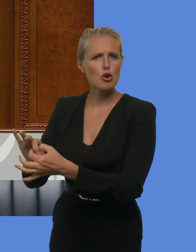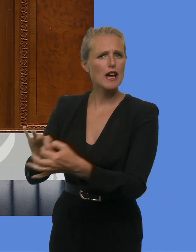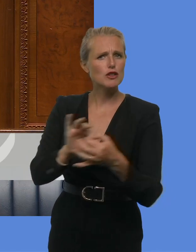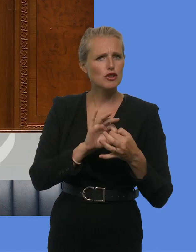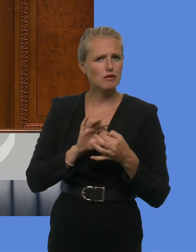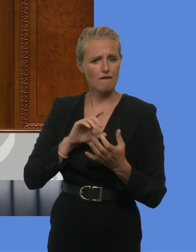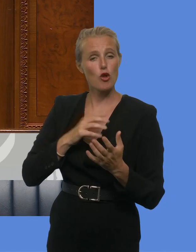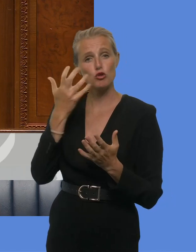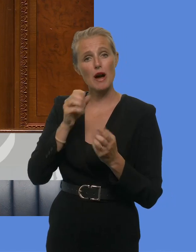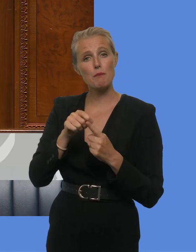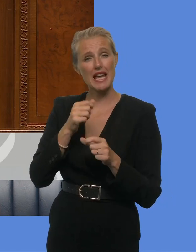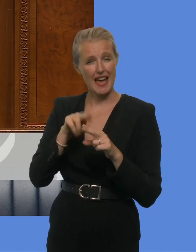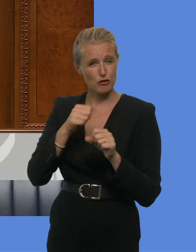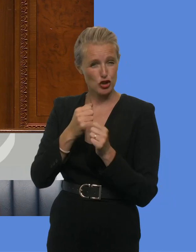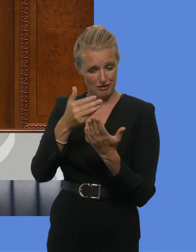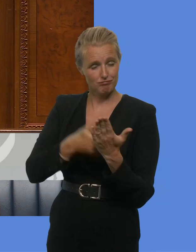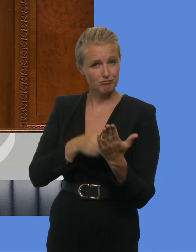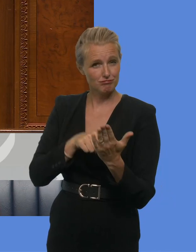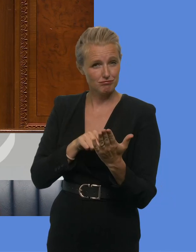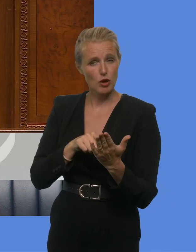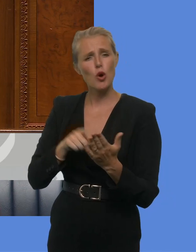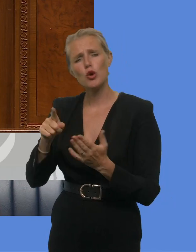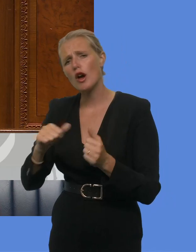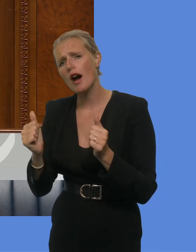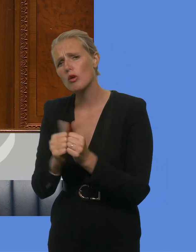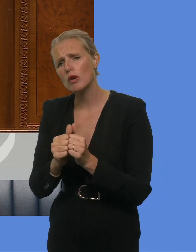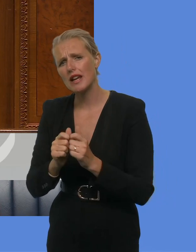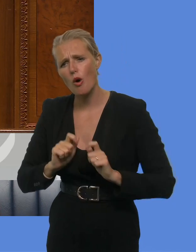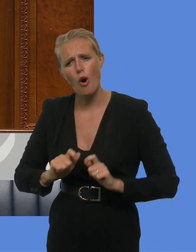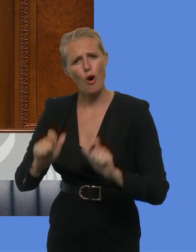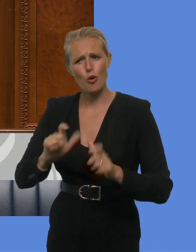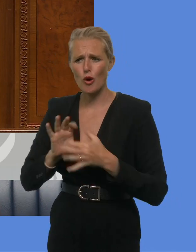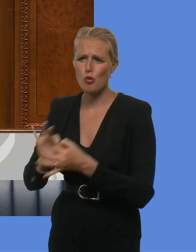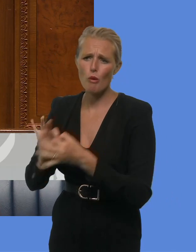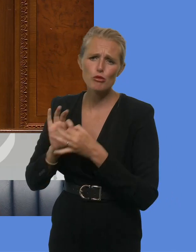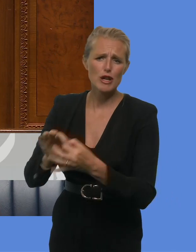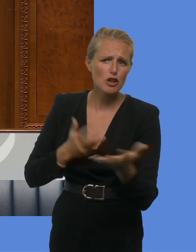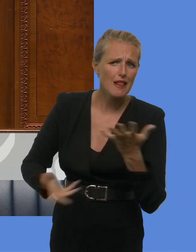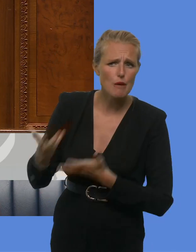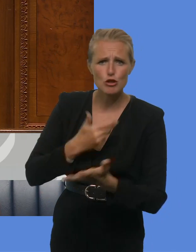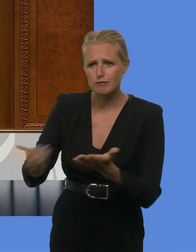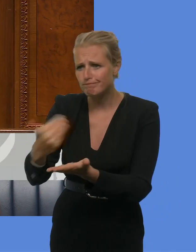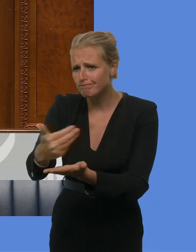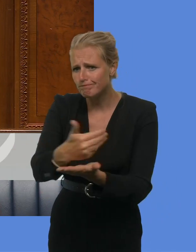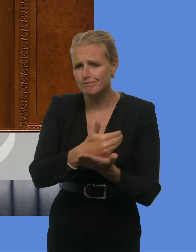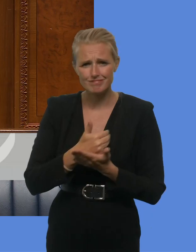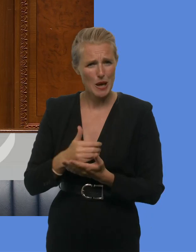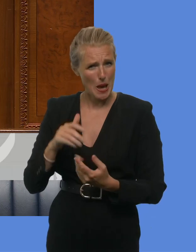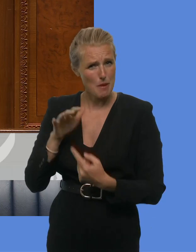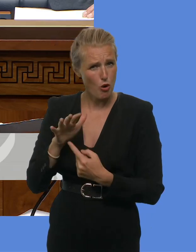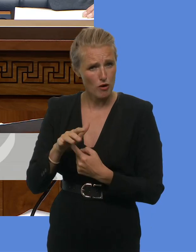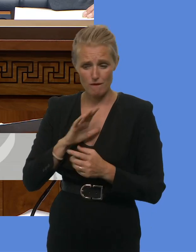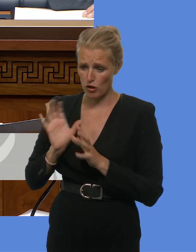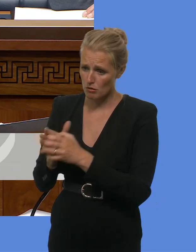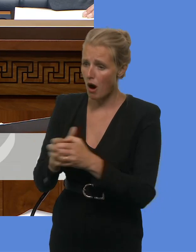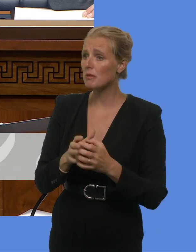draft PFG. Would Deputy First Minister agree that ongoing cooperation, collaboration with across all of the sectors and departments